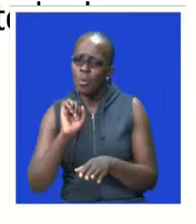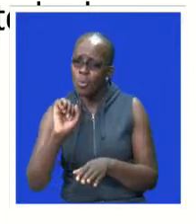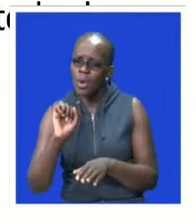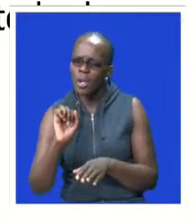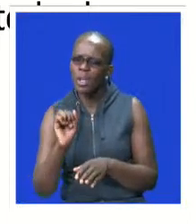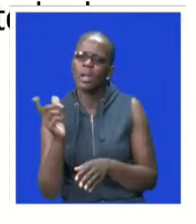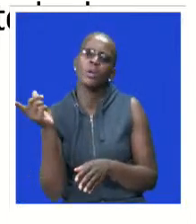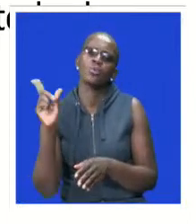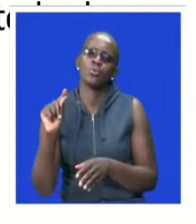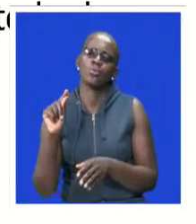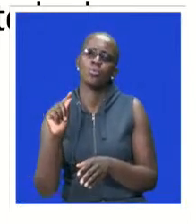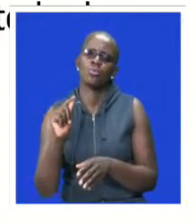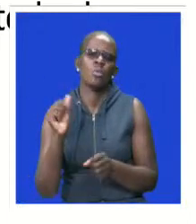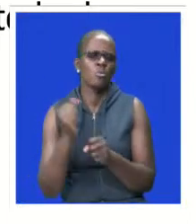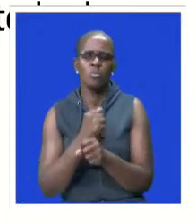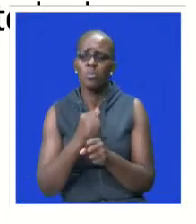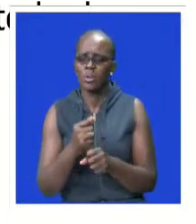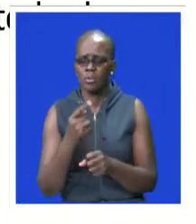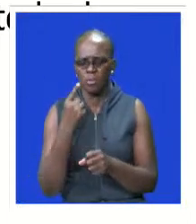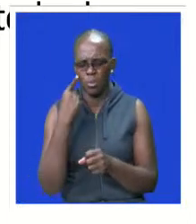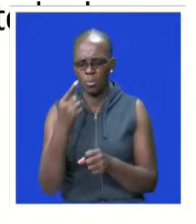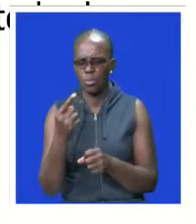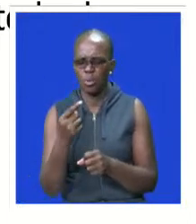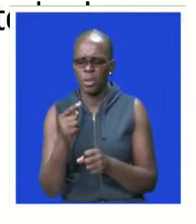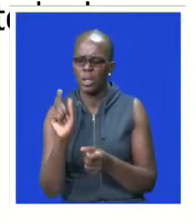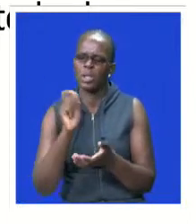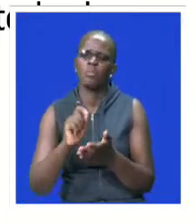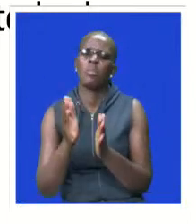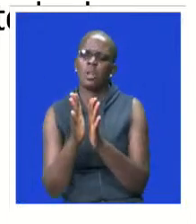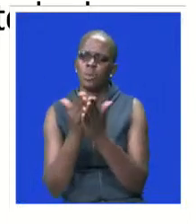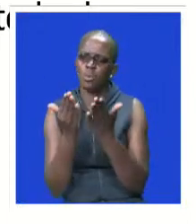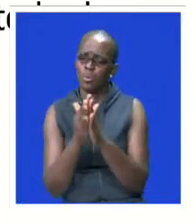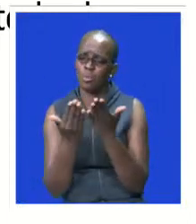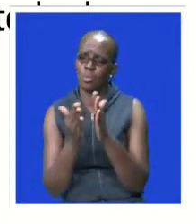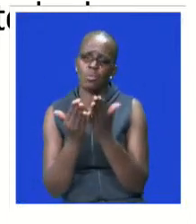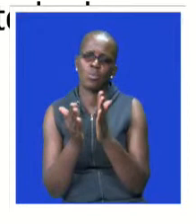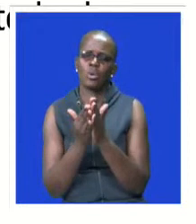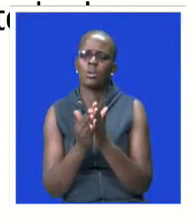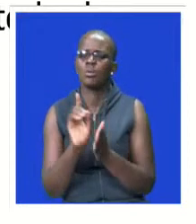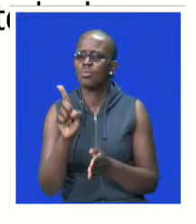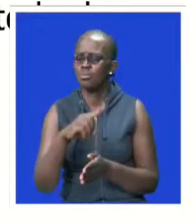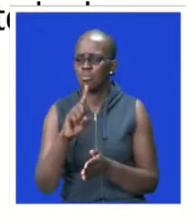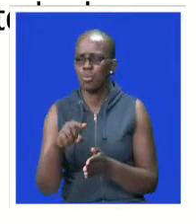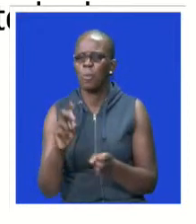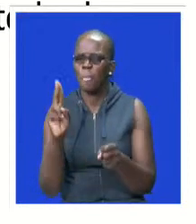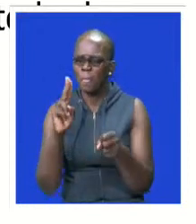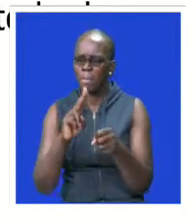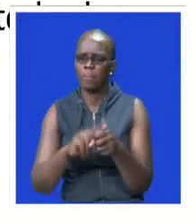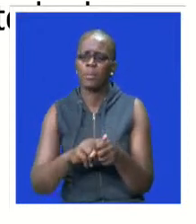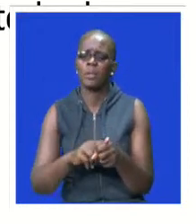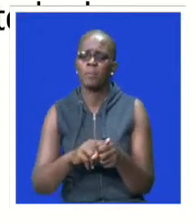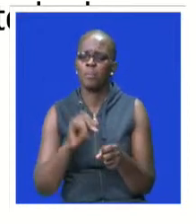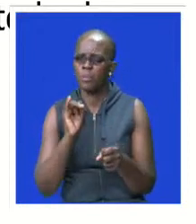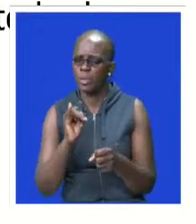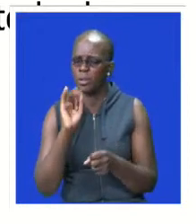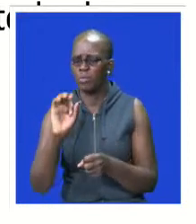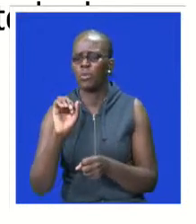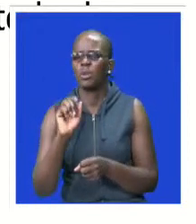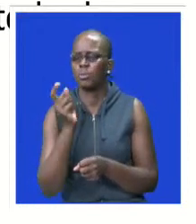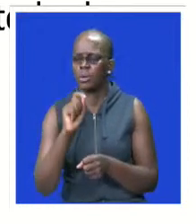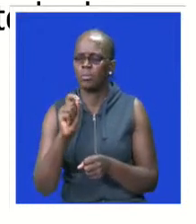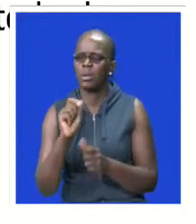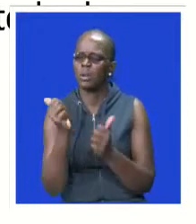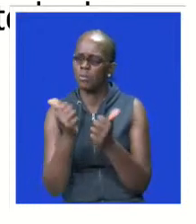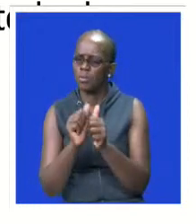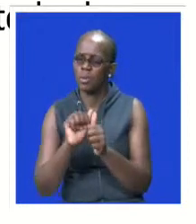find in the dictionary, right? So this means that even when you are writing a friendly register, even if you are writing to a friend, for